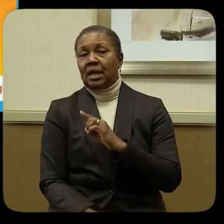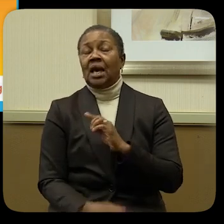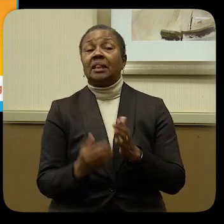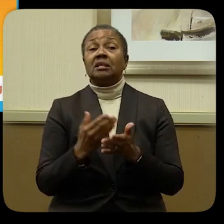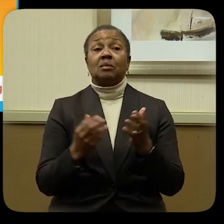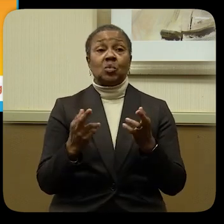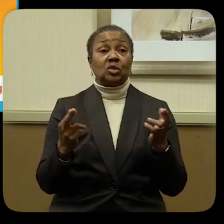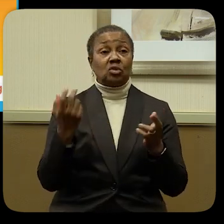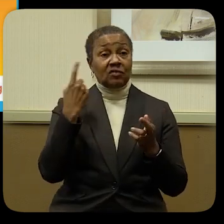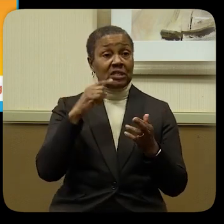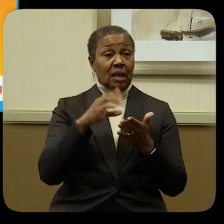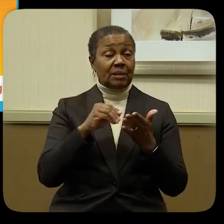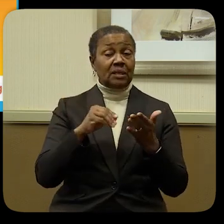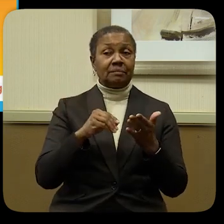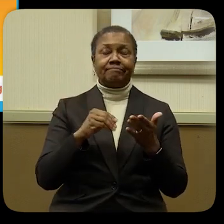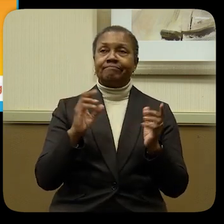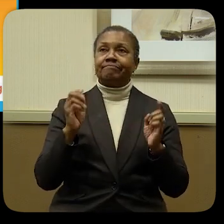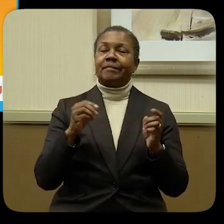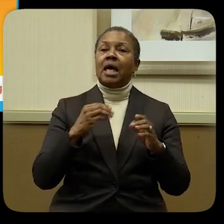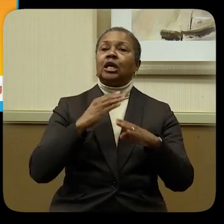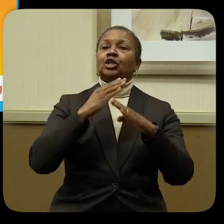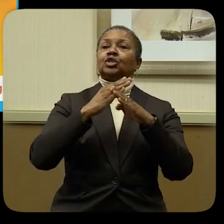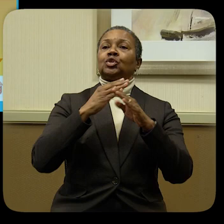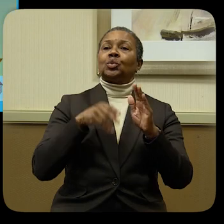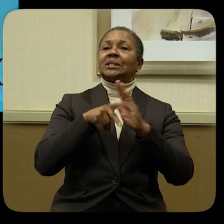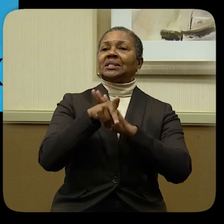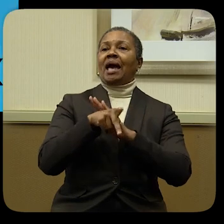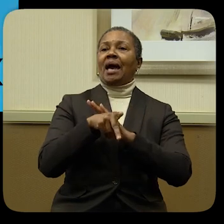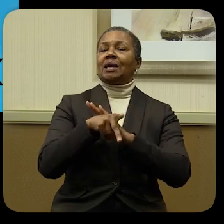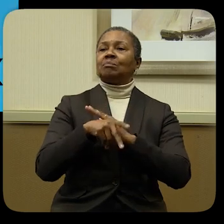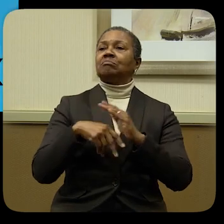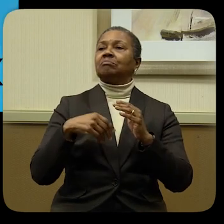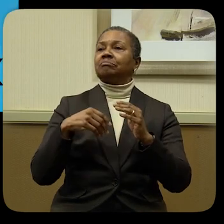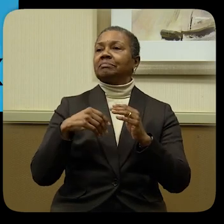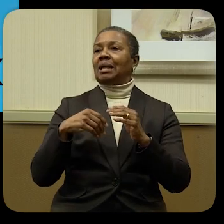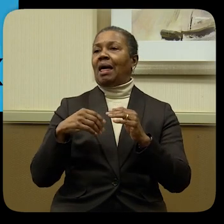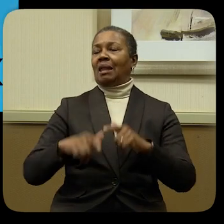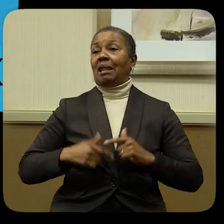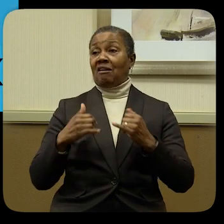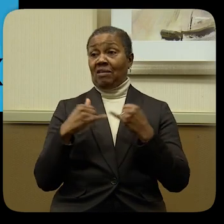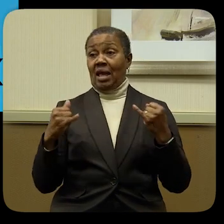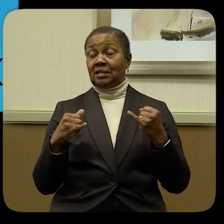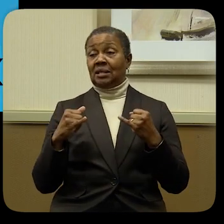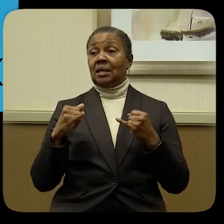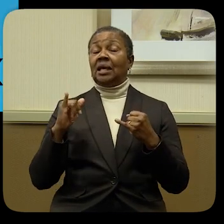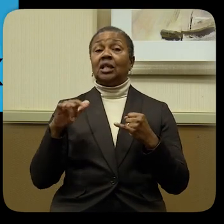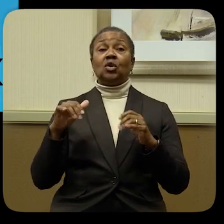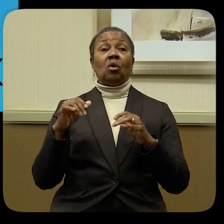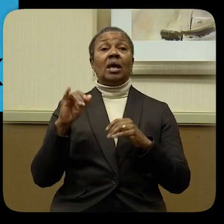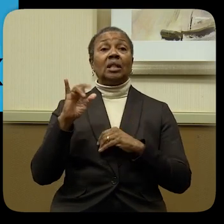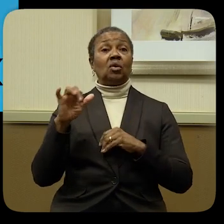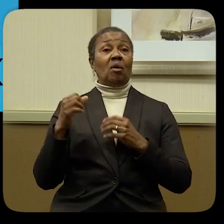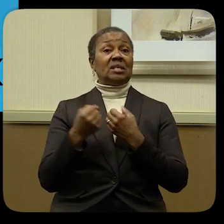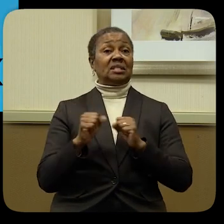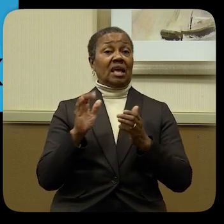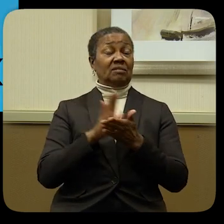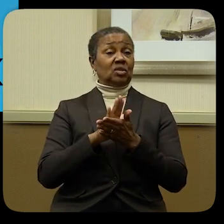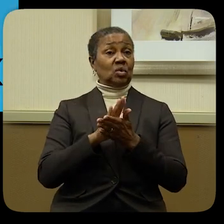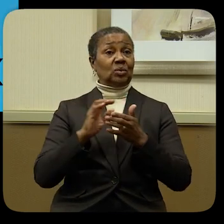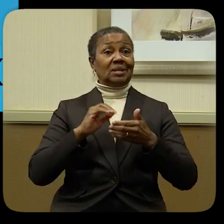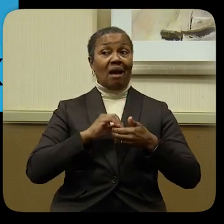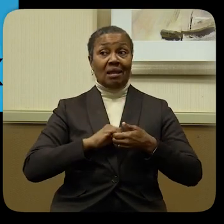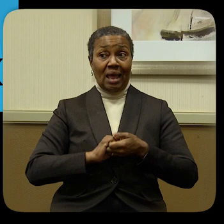the resources for some of the suicide prevention lifelines. And then Illinois Safe Schools Alliance runs a